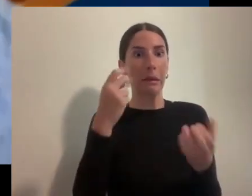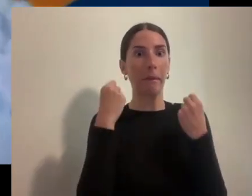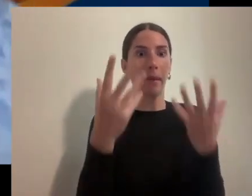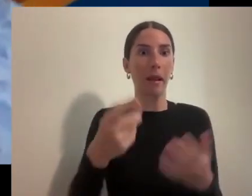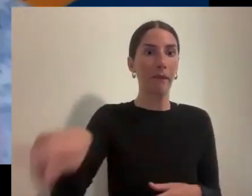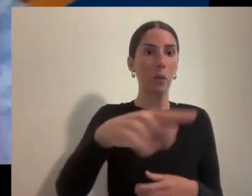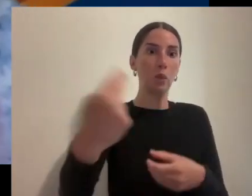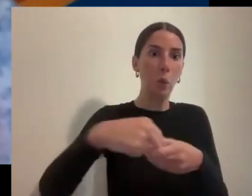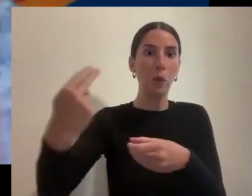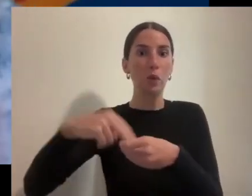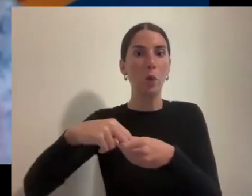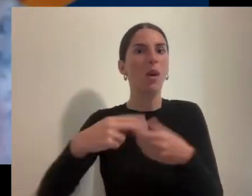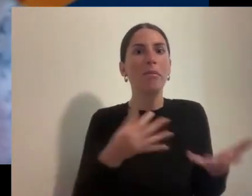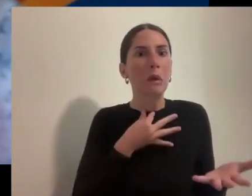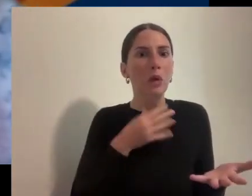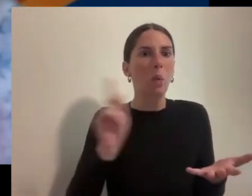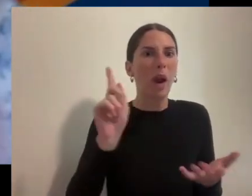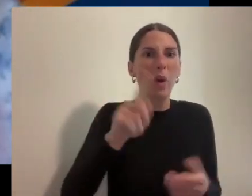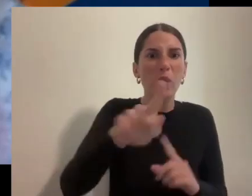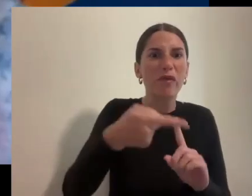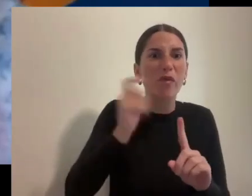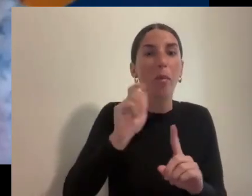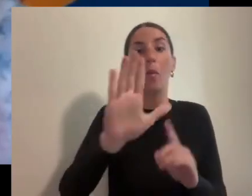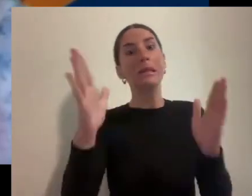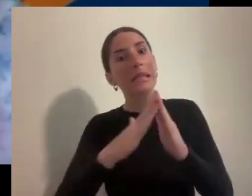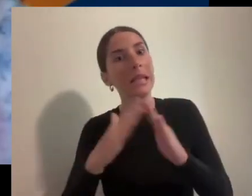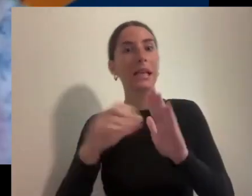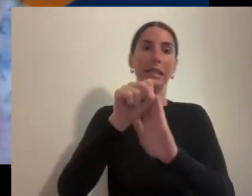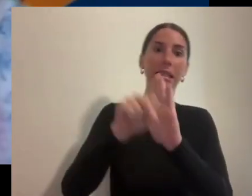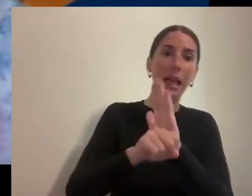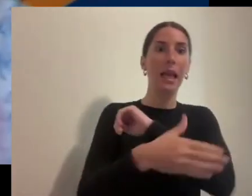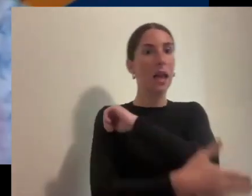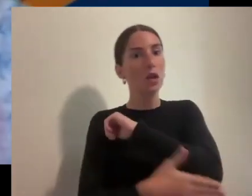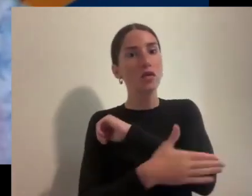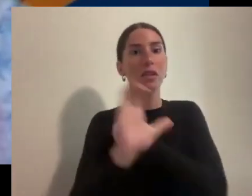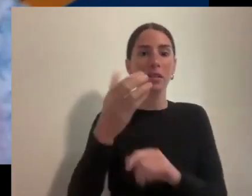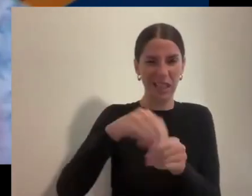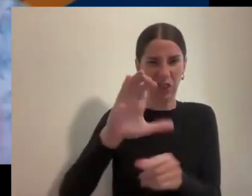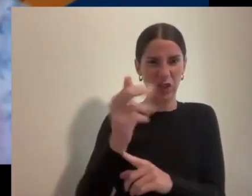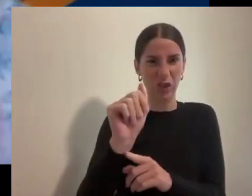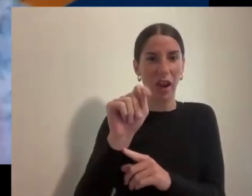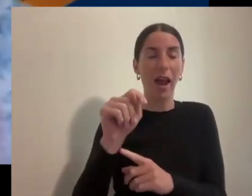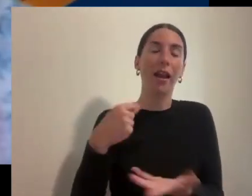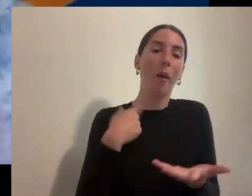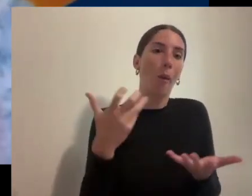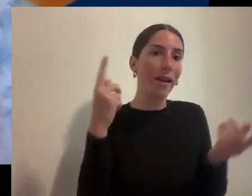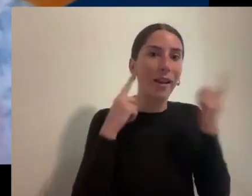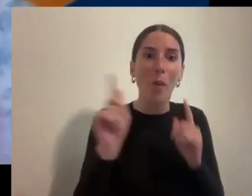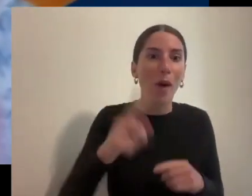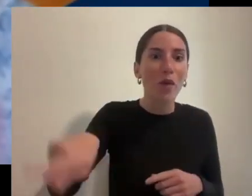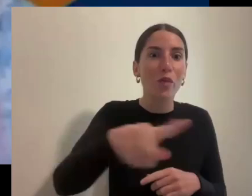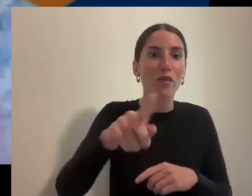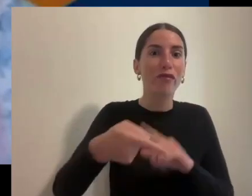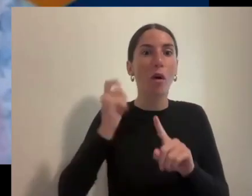in from. If you don't mind, drop your country, your city, or state in the chat. We always enjoy hearing from participants around the globe. I